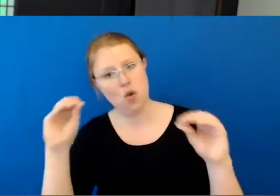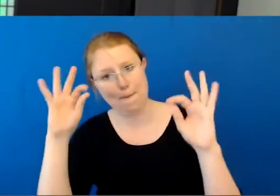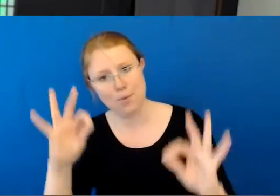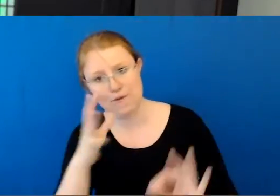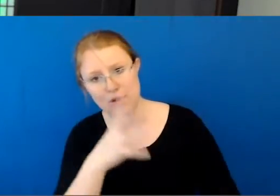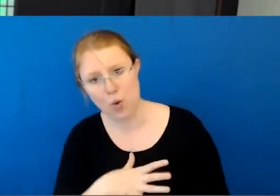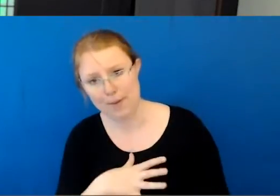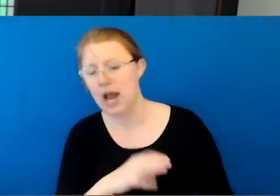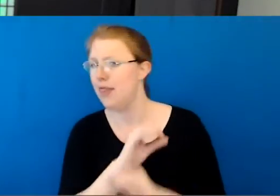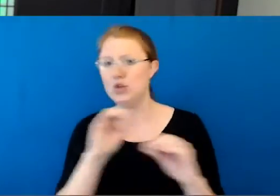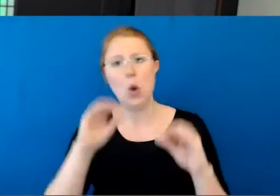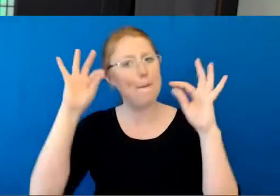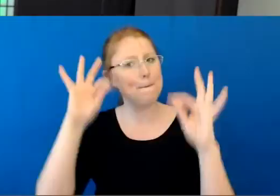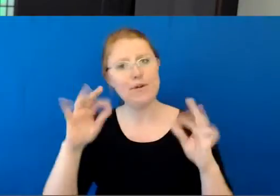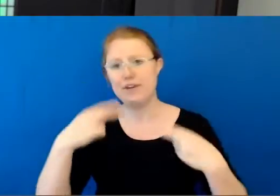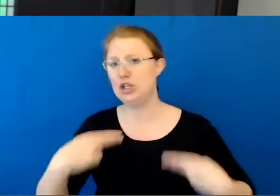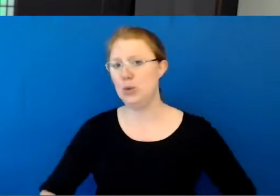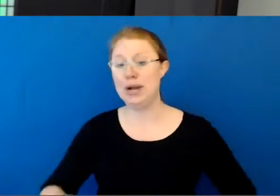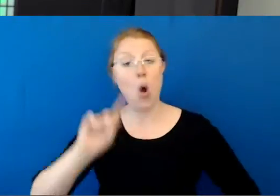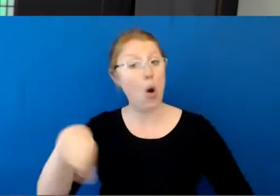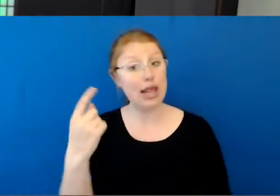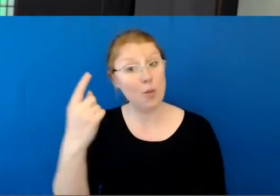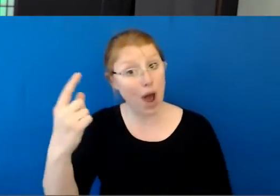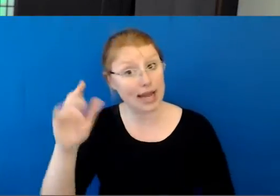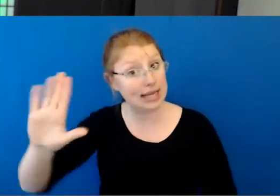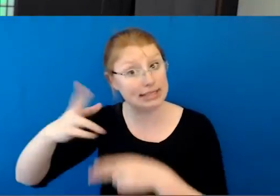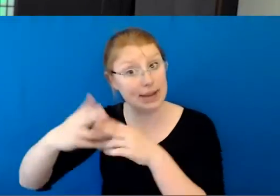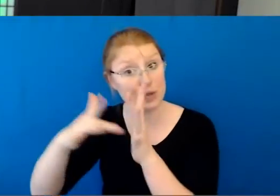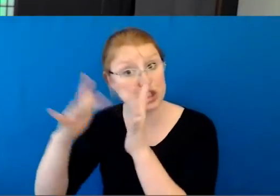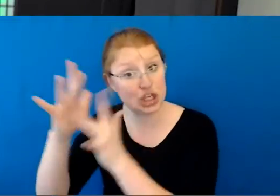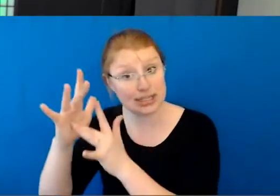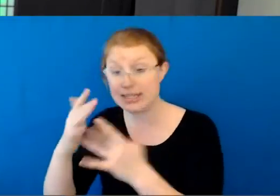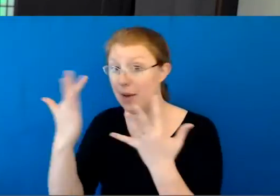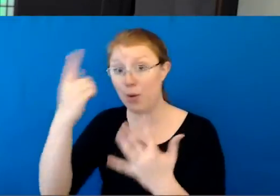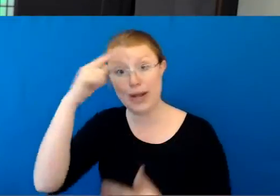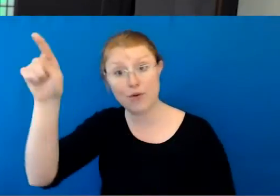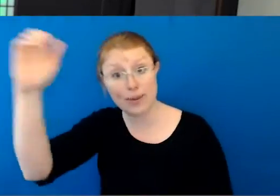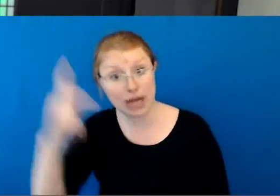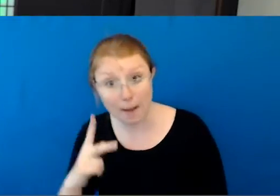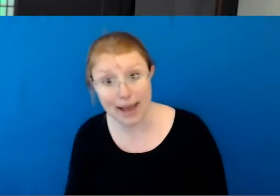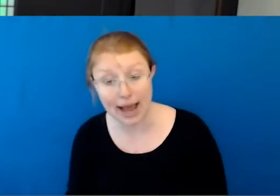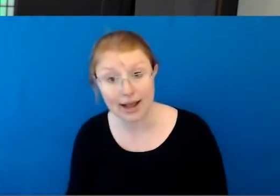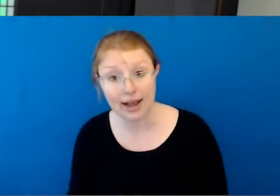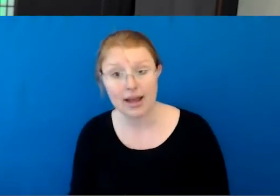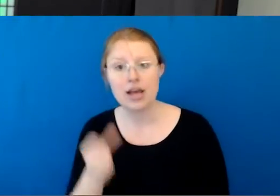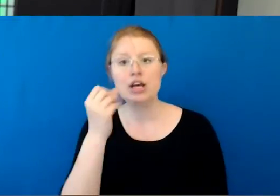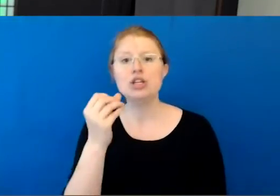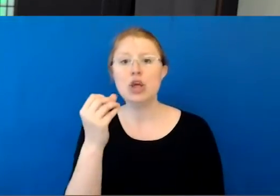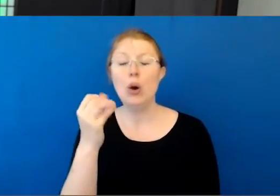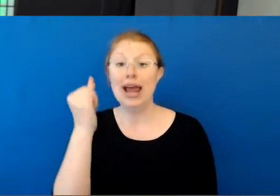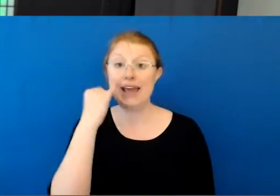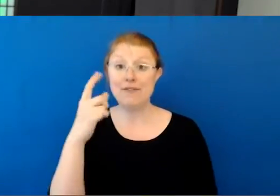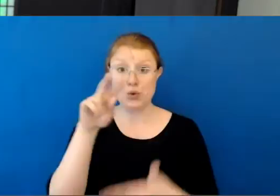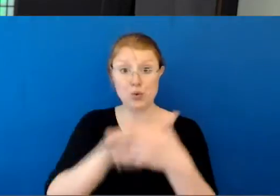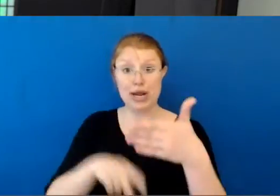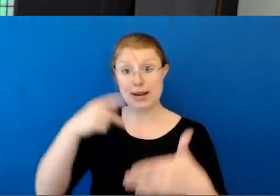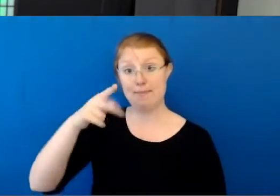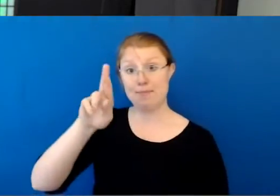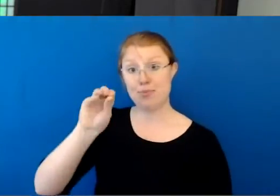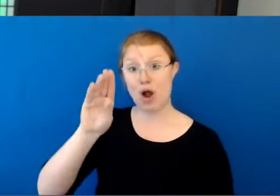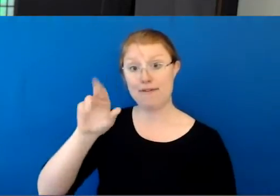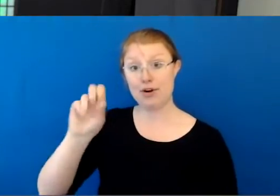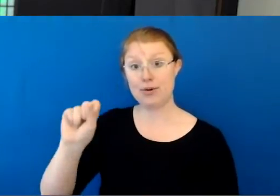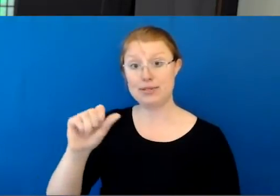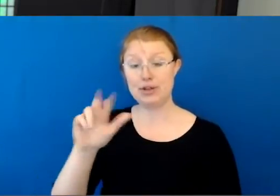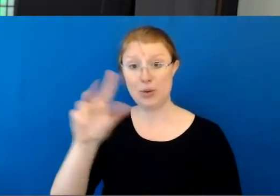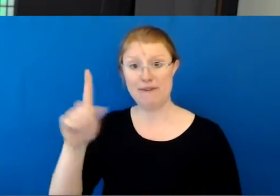tell you, if you find a woman who God has blessed you with, who is a virtuous woman, according to what Scripture is laying out here, not perfect, because there